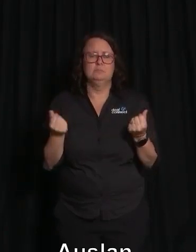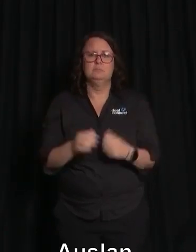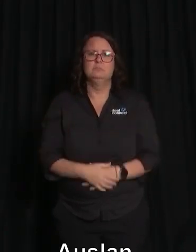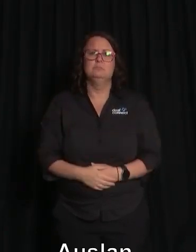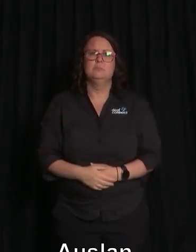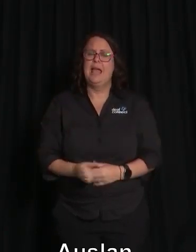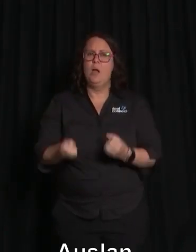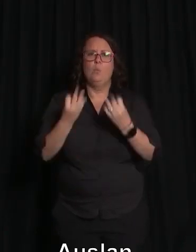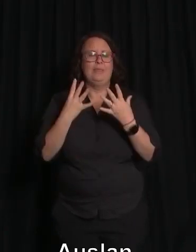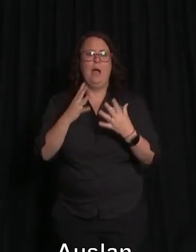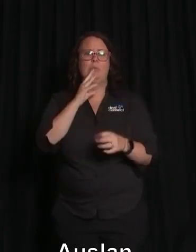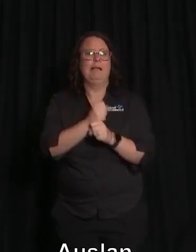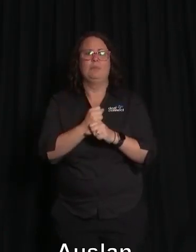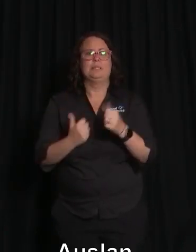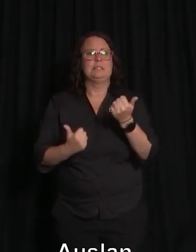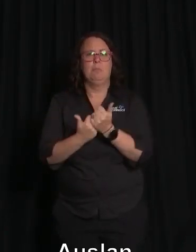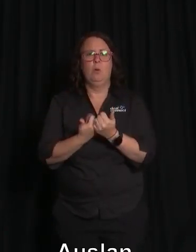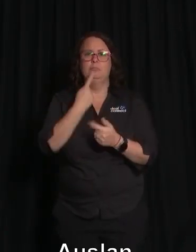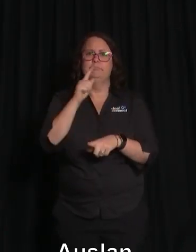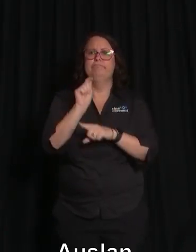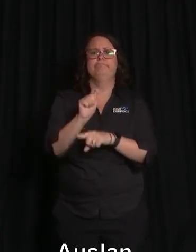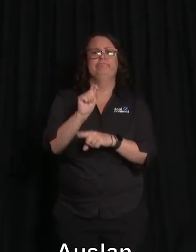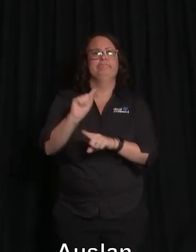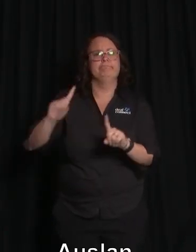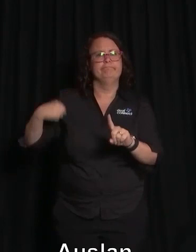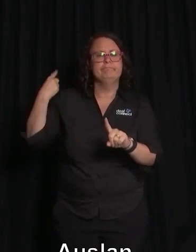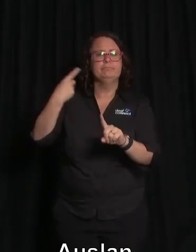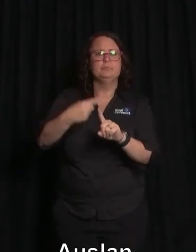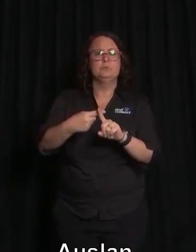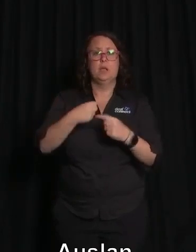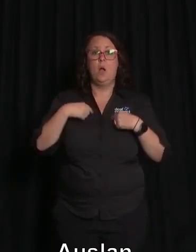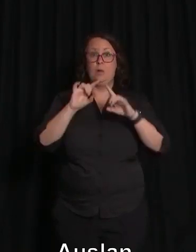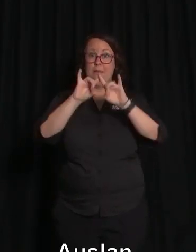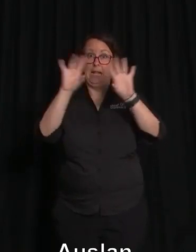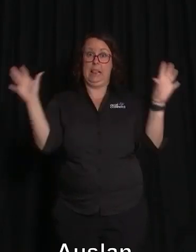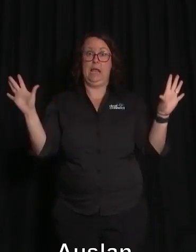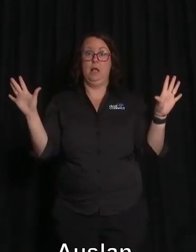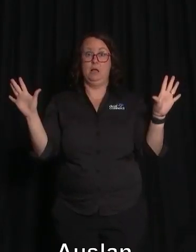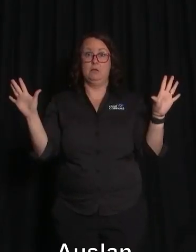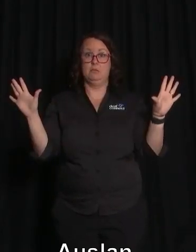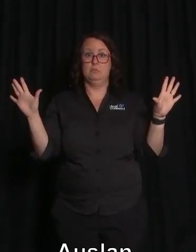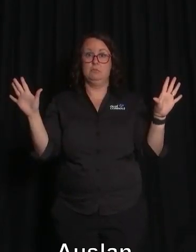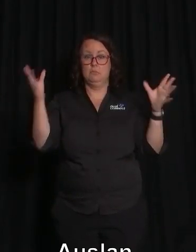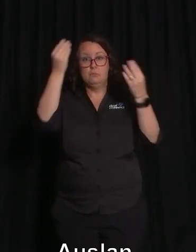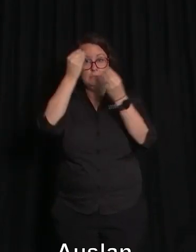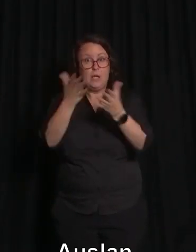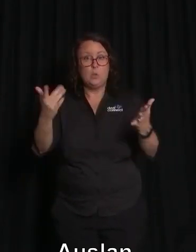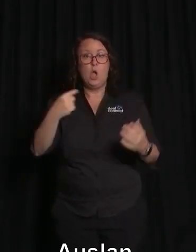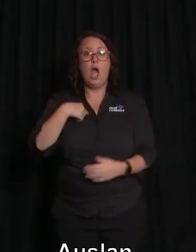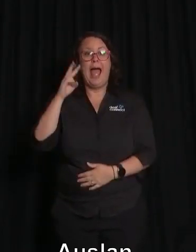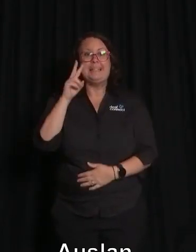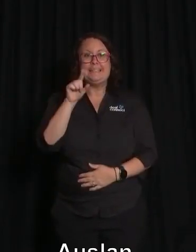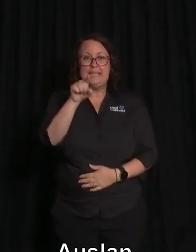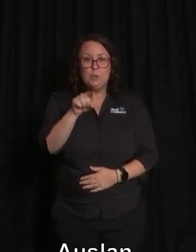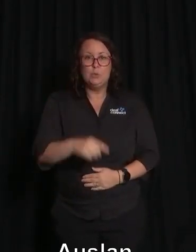without the support of government. I really want to be clear today to say, I see